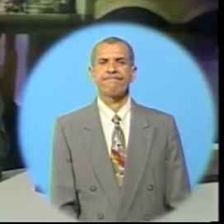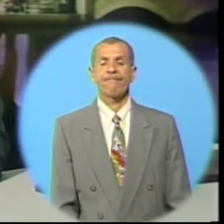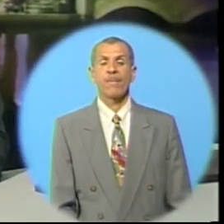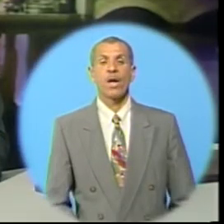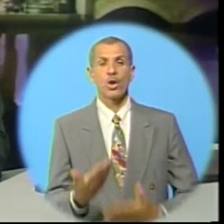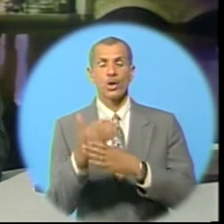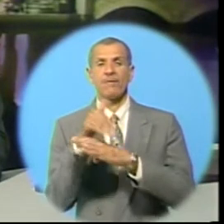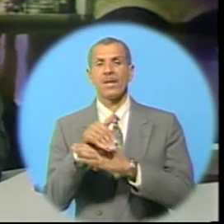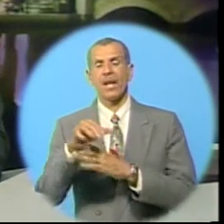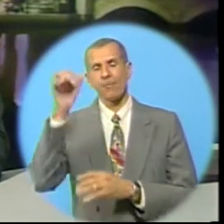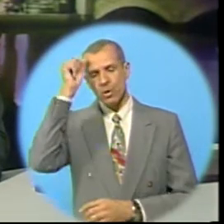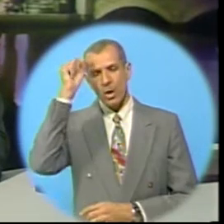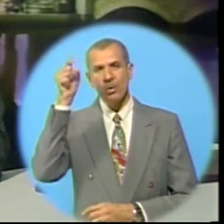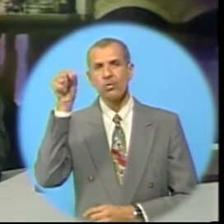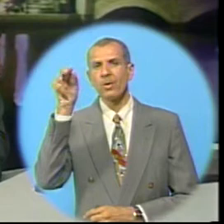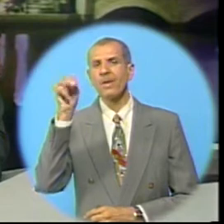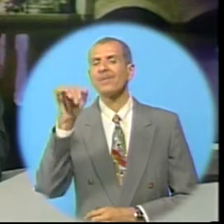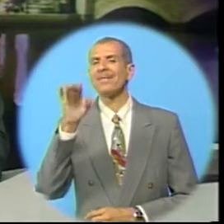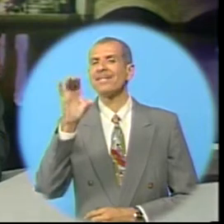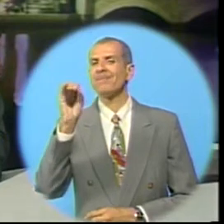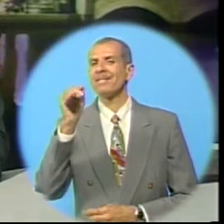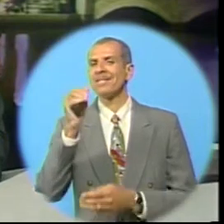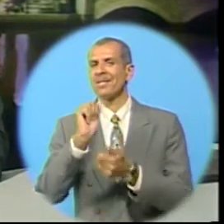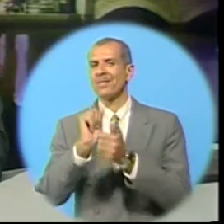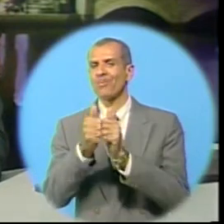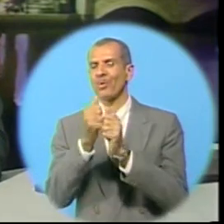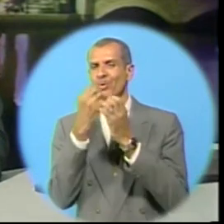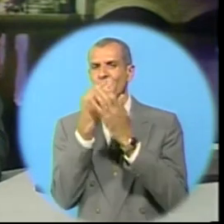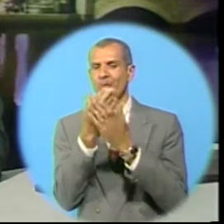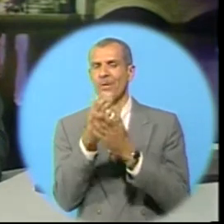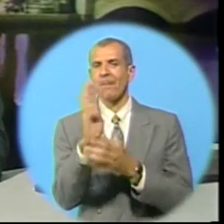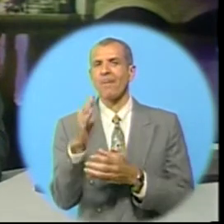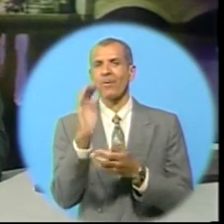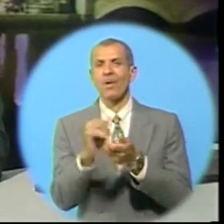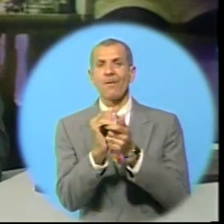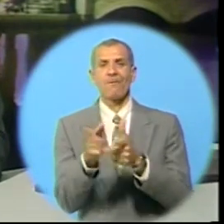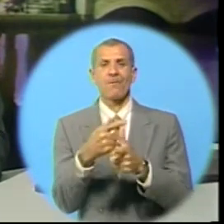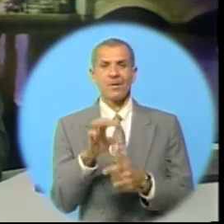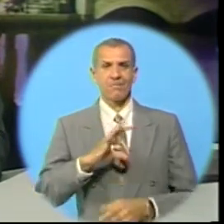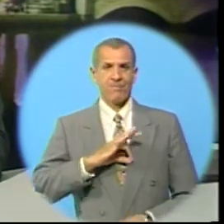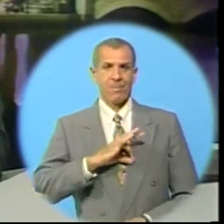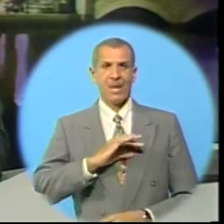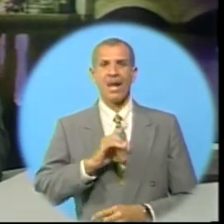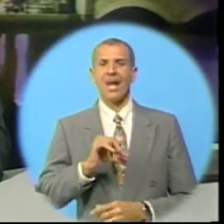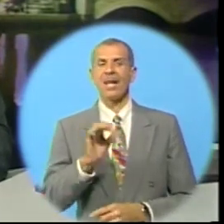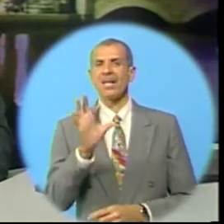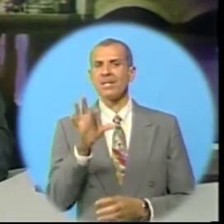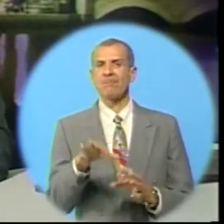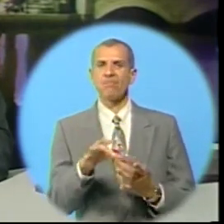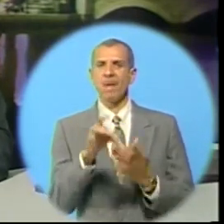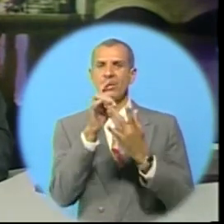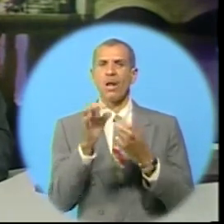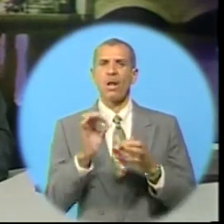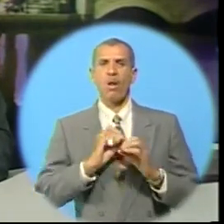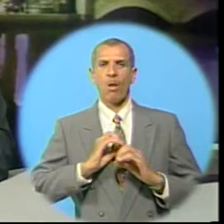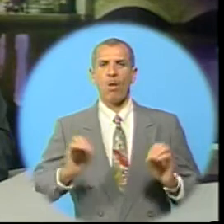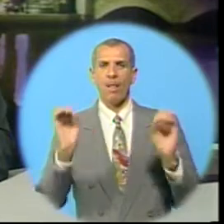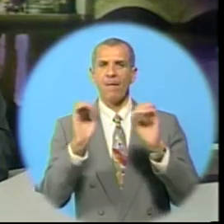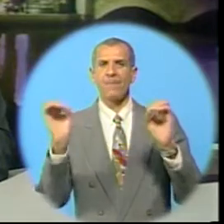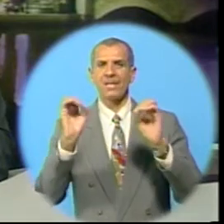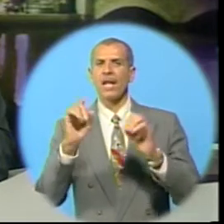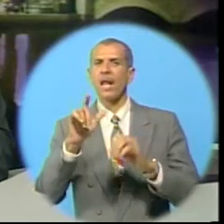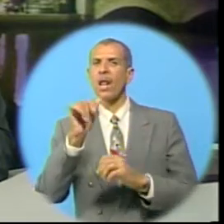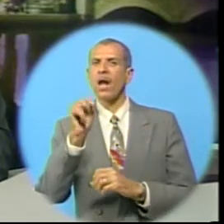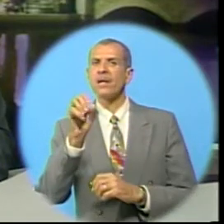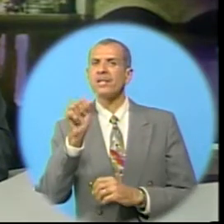Good evening, I'm Sean Green with the CBC Sports. Barbados have won their first medal at the Special Olympic World Games in Los Angeles.